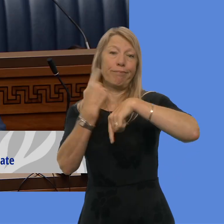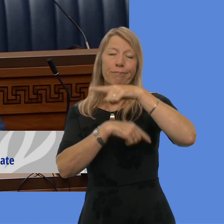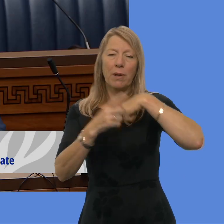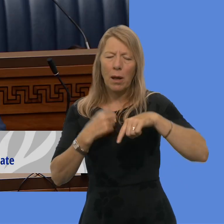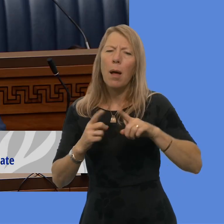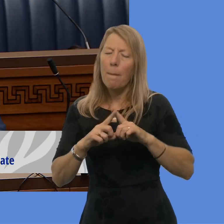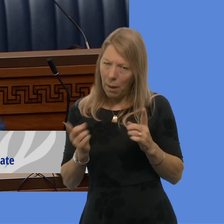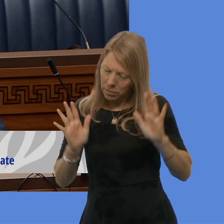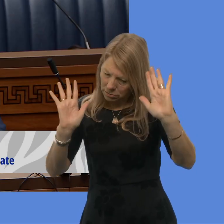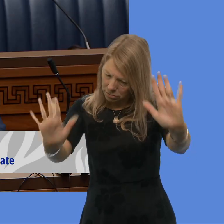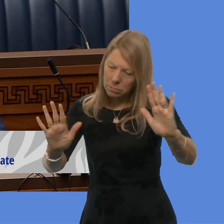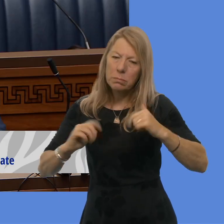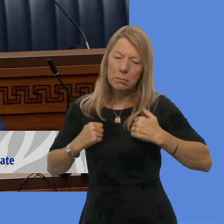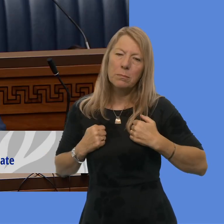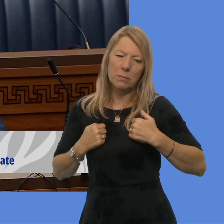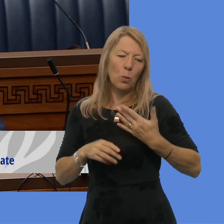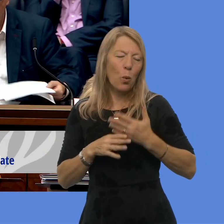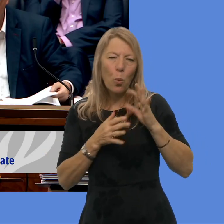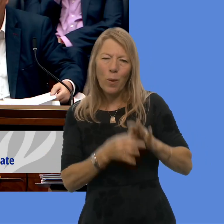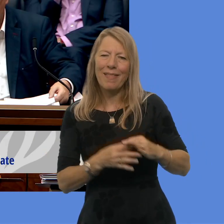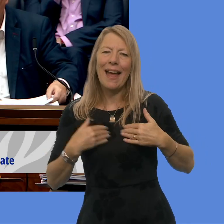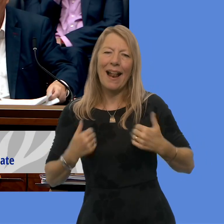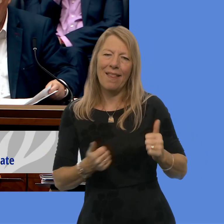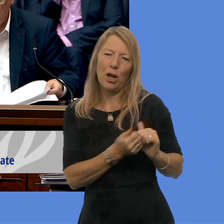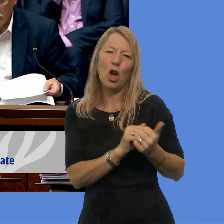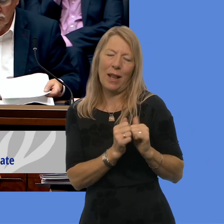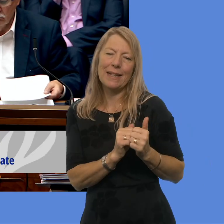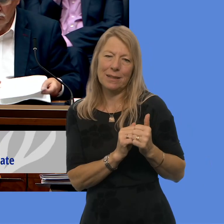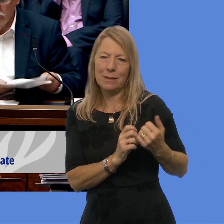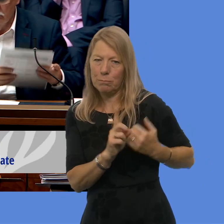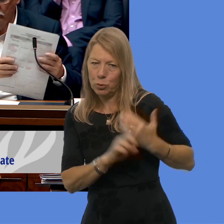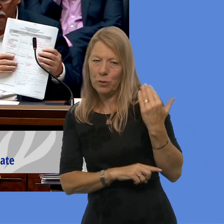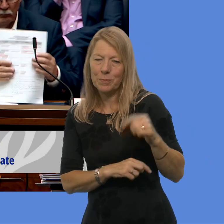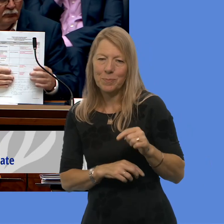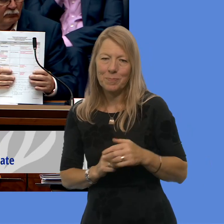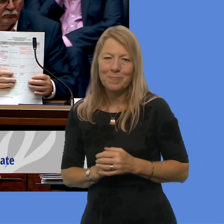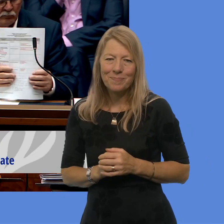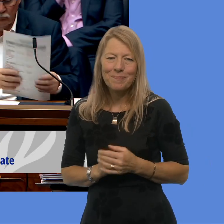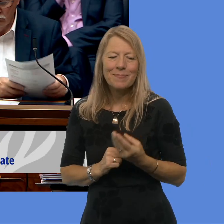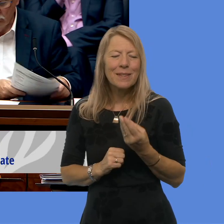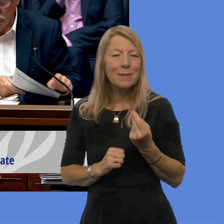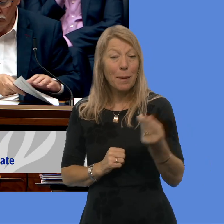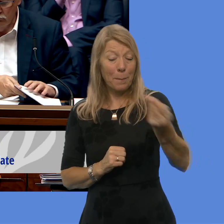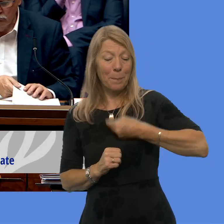with health colleagues to improve on that process. Cases can also be adjourned to allow further information or evidence gathering to